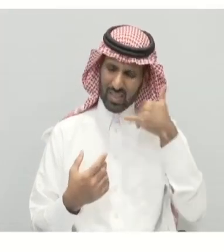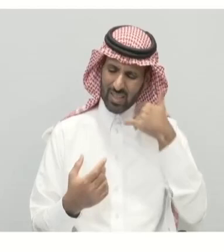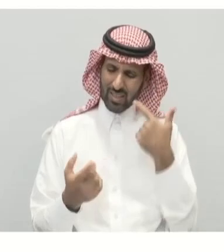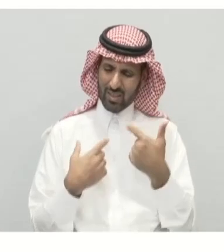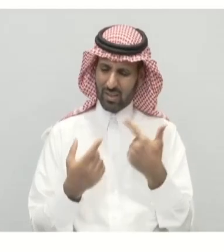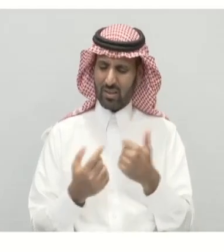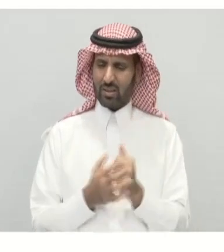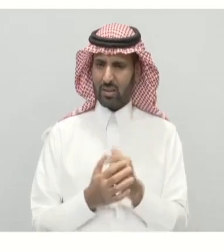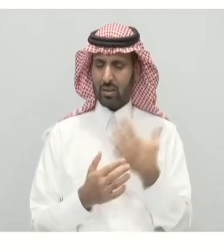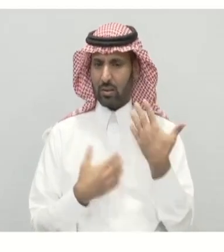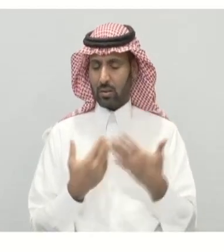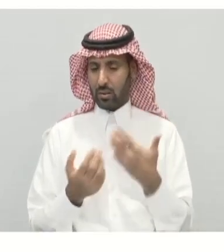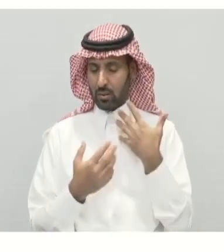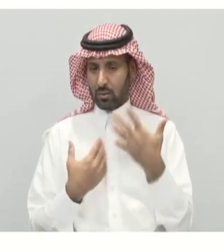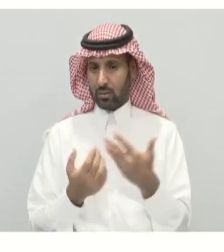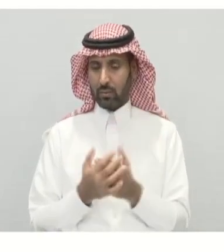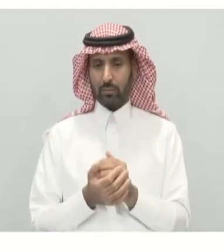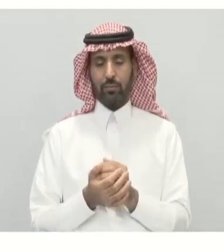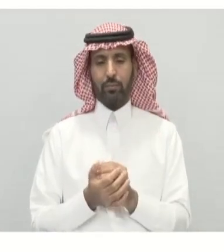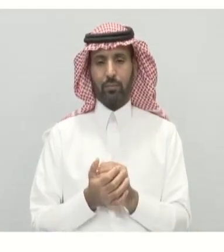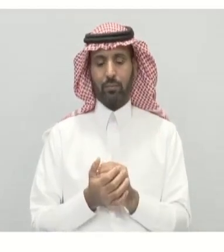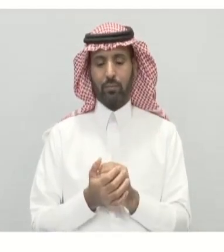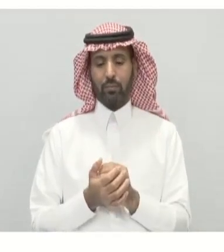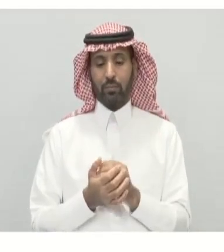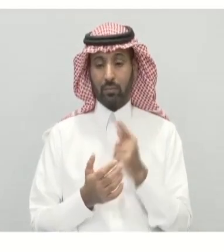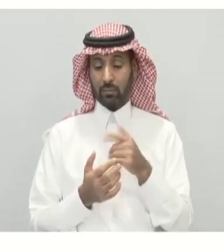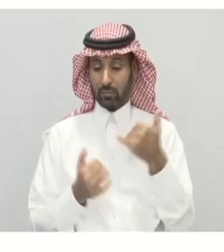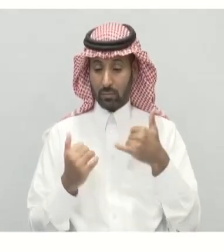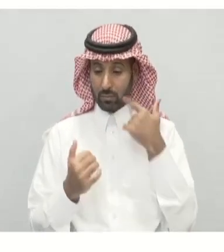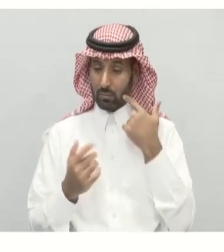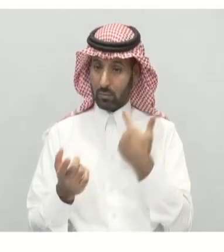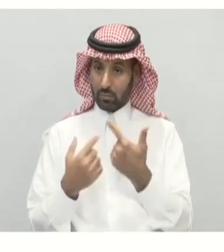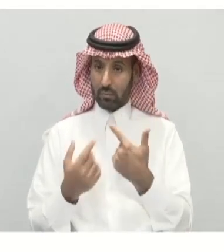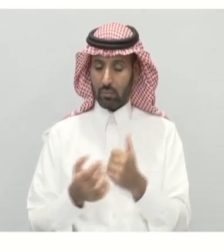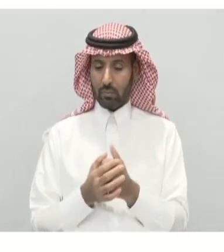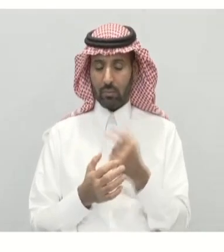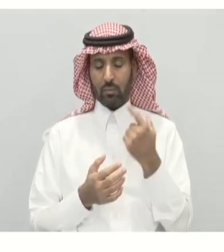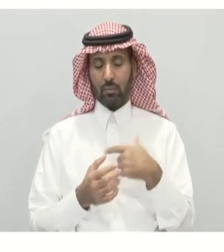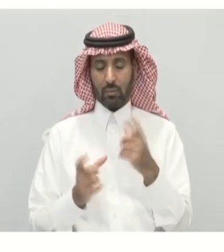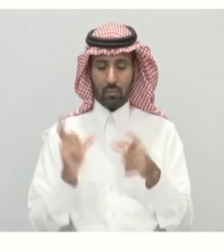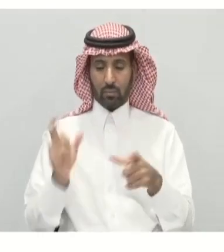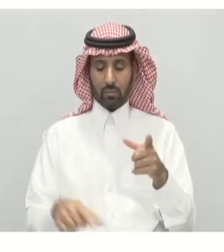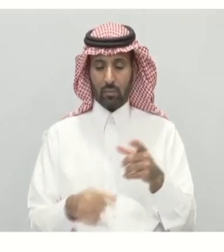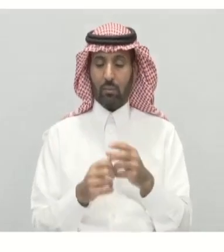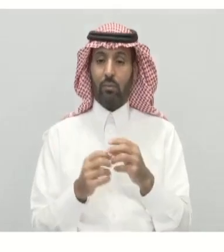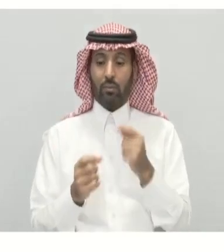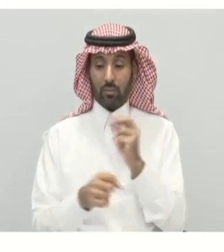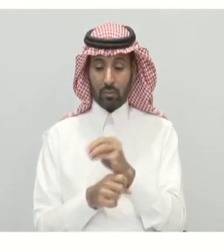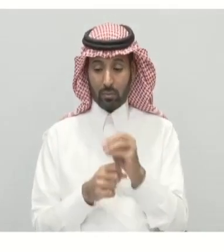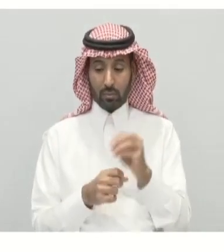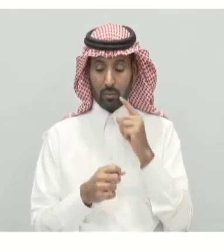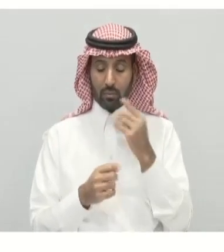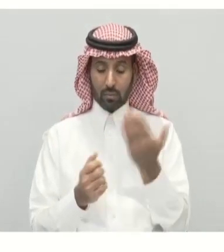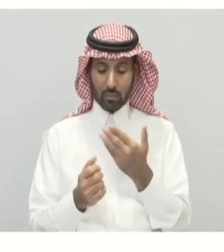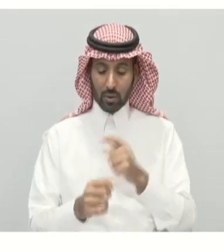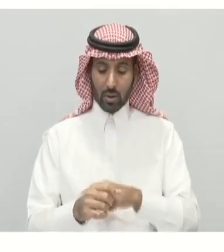and has run out of excuses. He wants Muhammad to talk to their classmates and explain that he needs